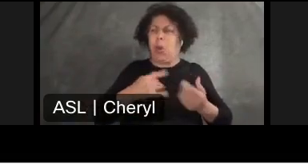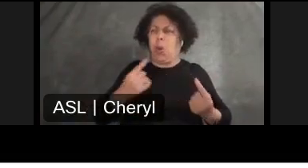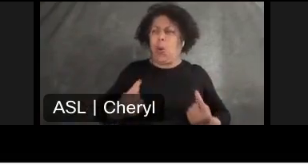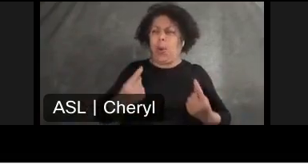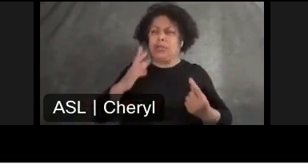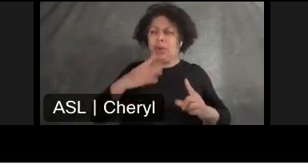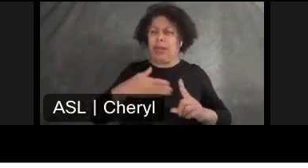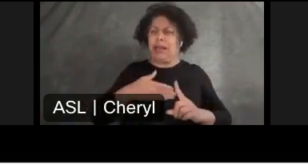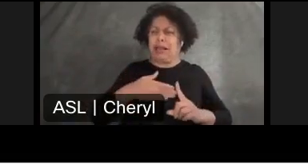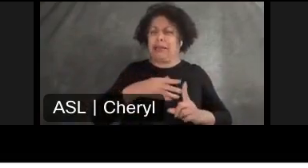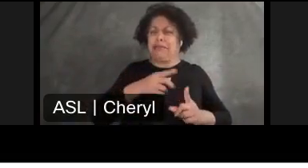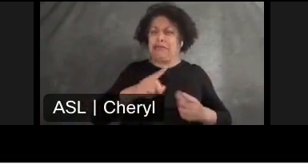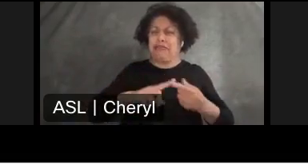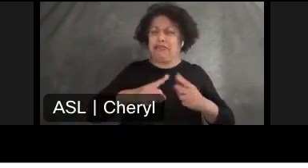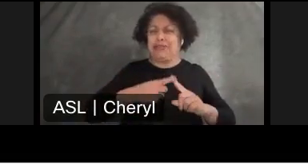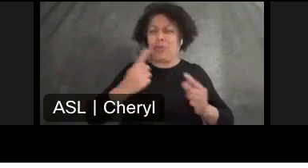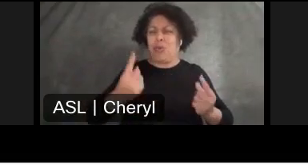But as we go through life,